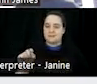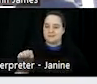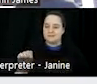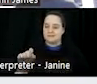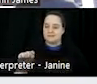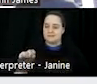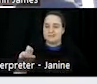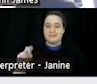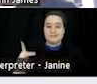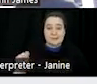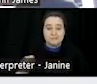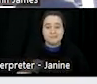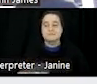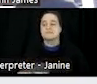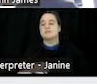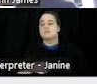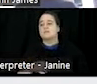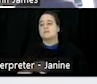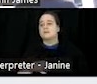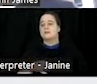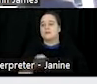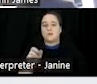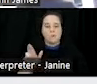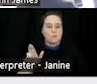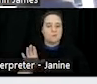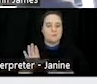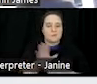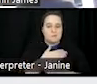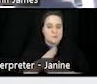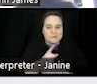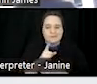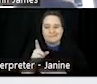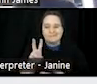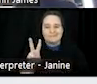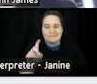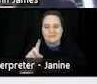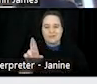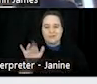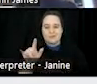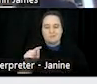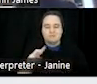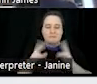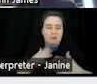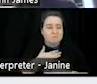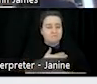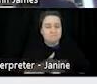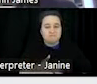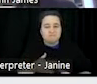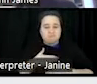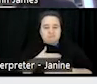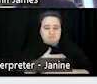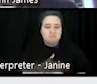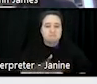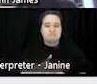Mm-hmm. Or, like, the music over at Vanderbilt is so entertaining that if